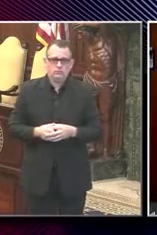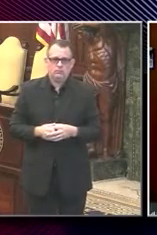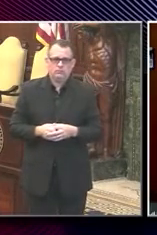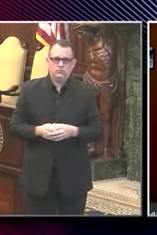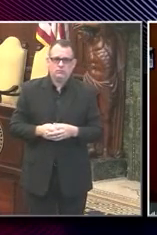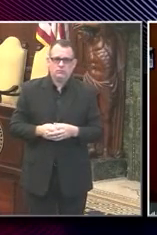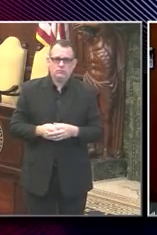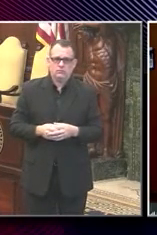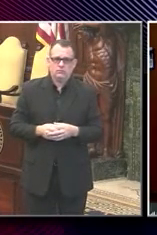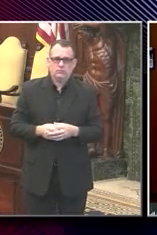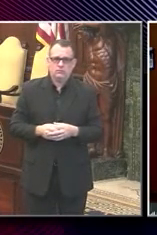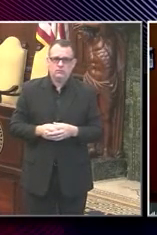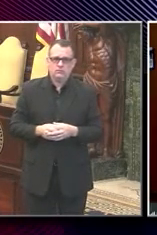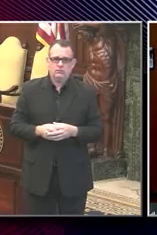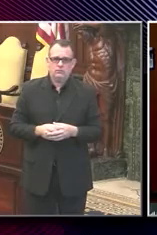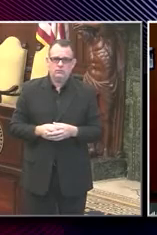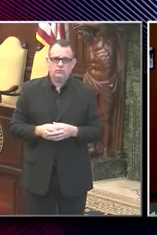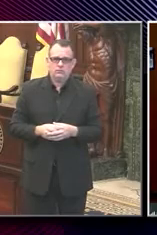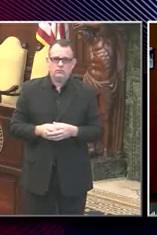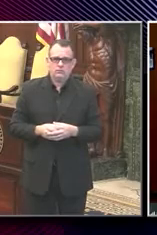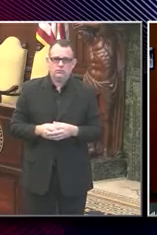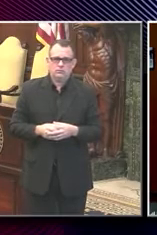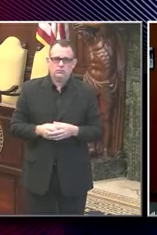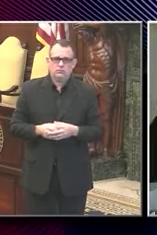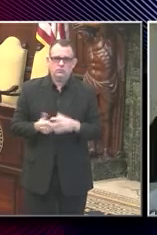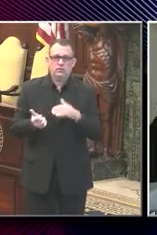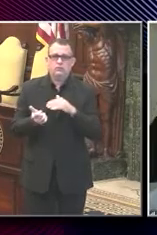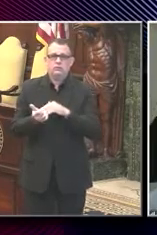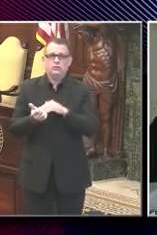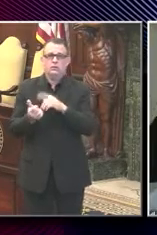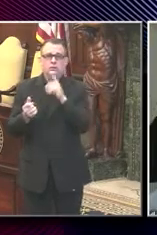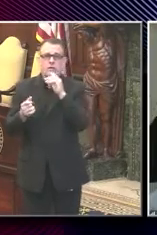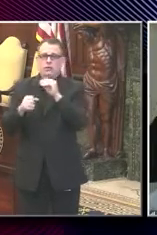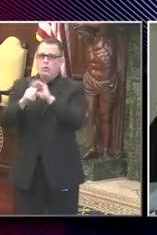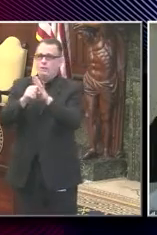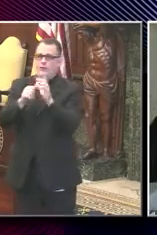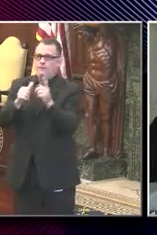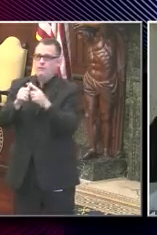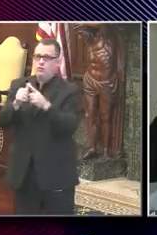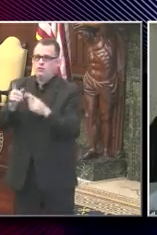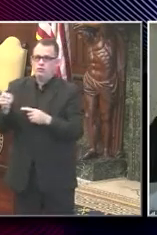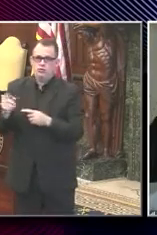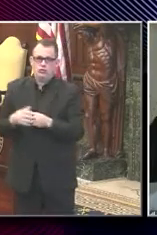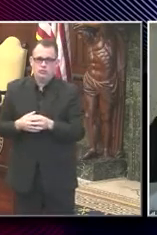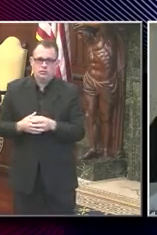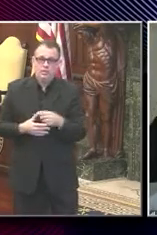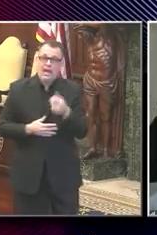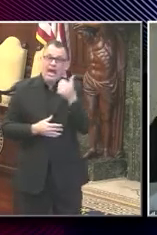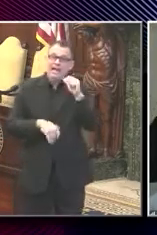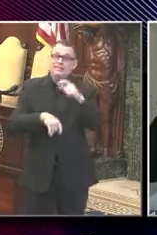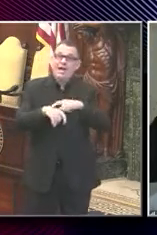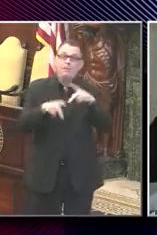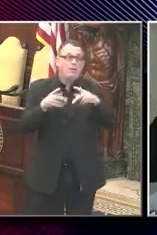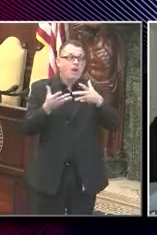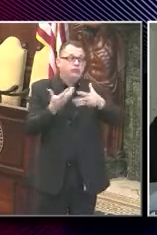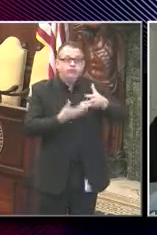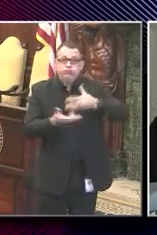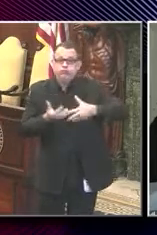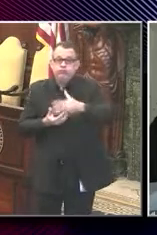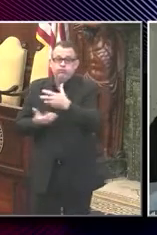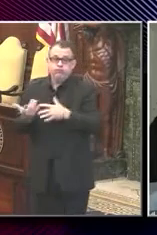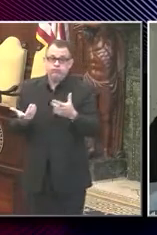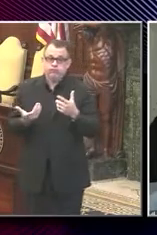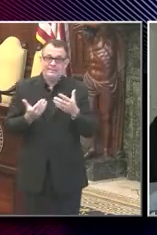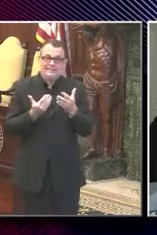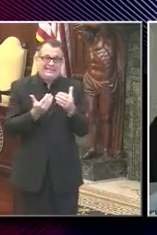Doc, you want to talk about the COVID first? So, you know, we're concerned whenever people are around each other about the likelihood of spread. People